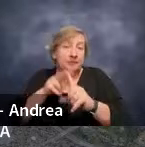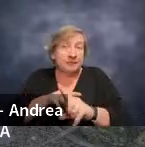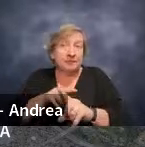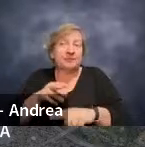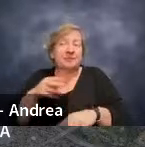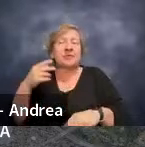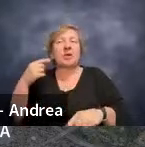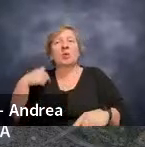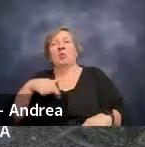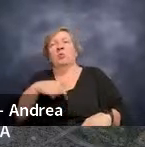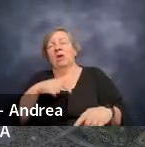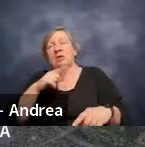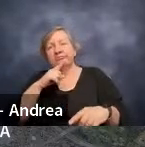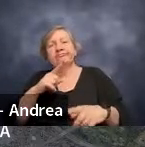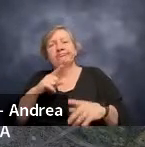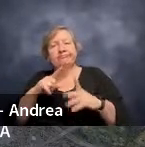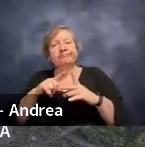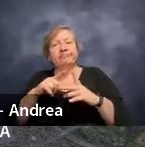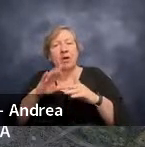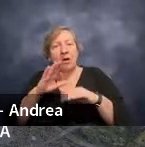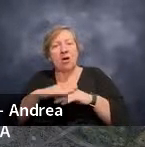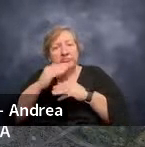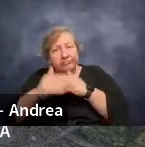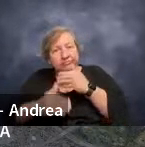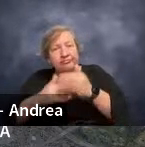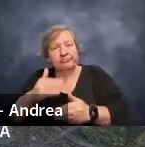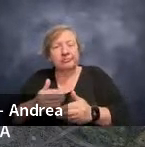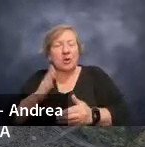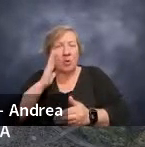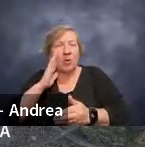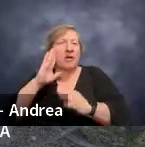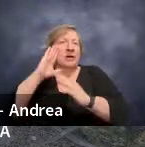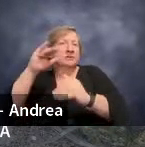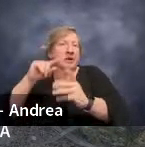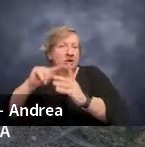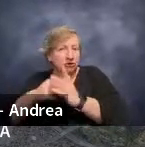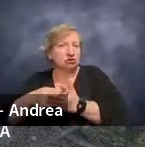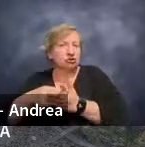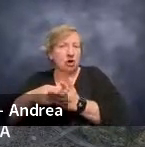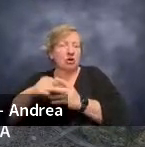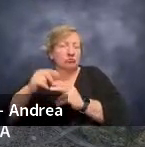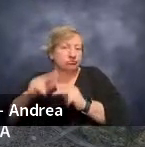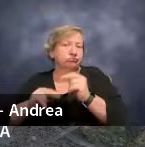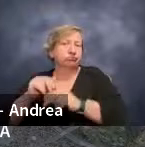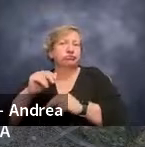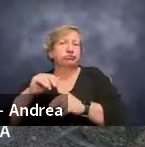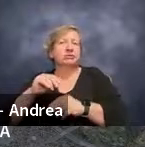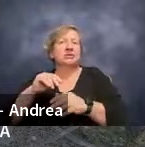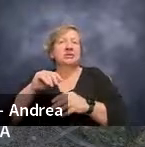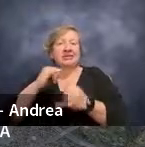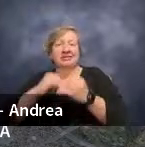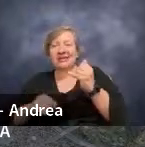we are well on the way to seeing ground being broken on this project in late 2025.